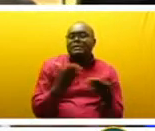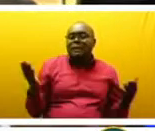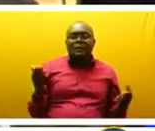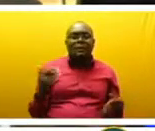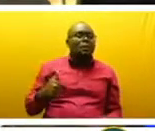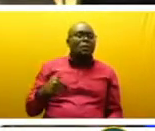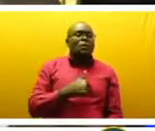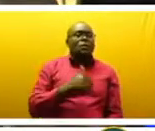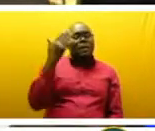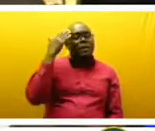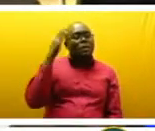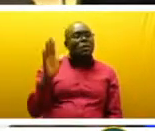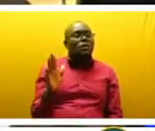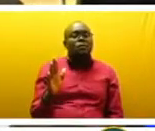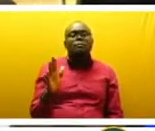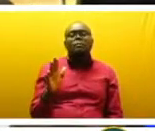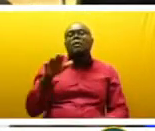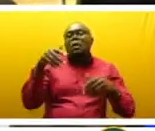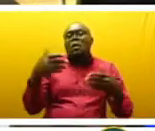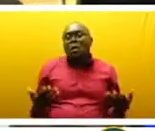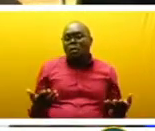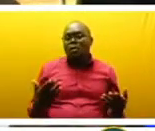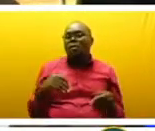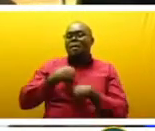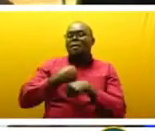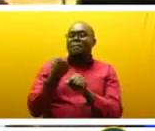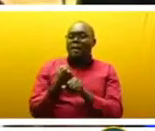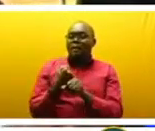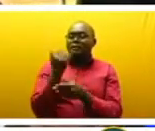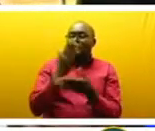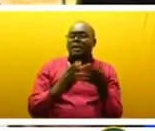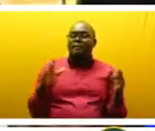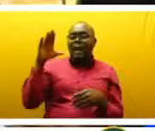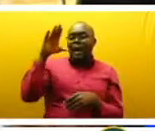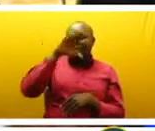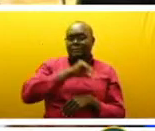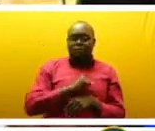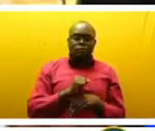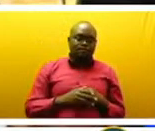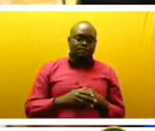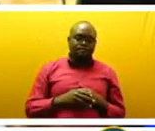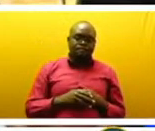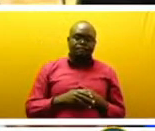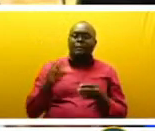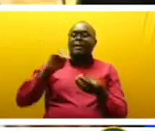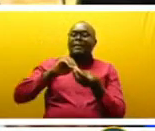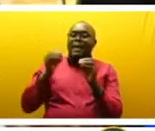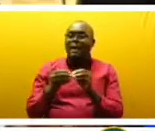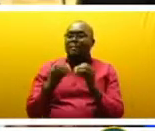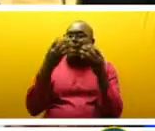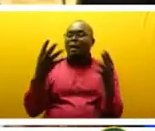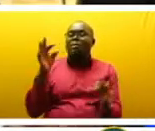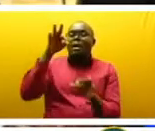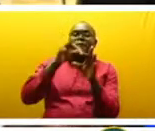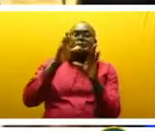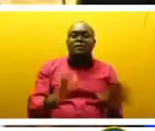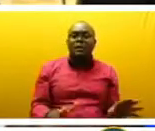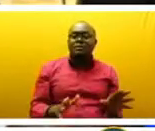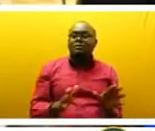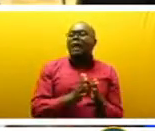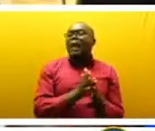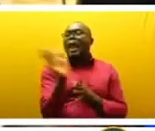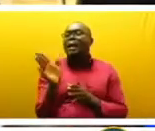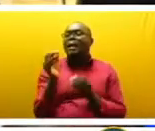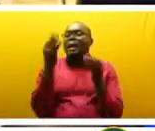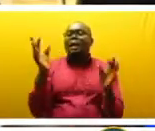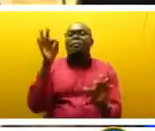merely projections or made based on presumption. The figures of how many voters were astray, how many